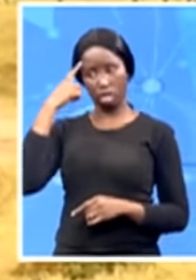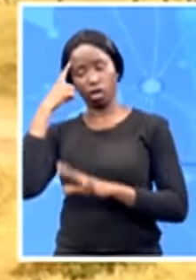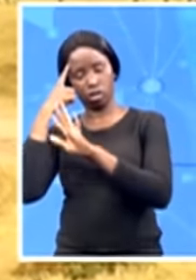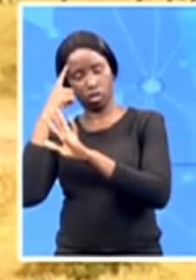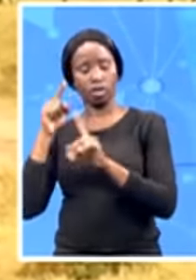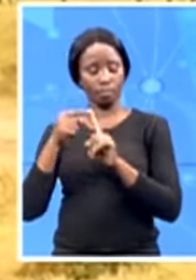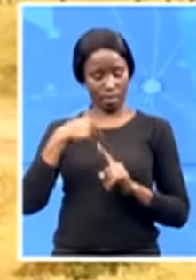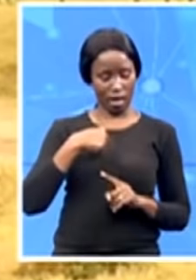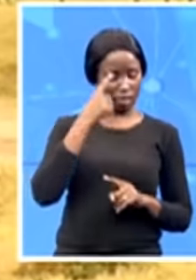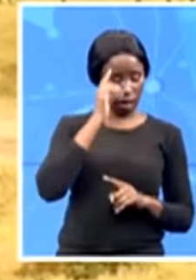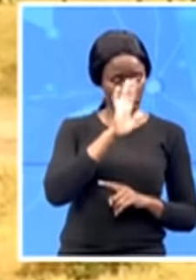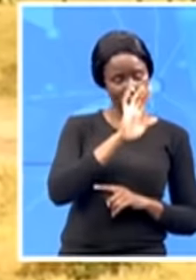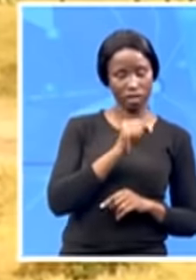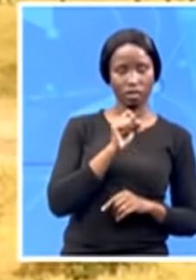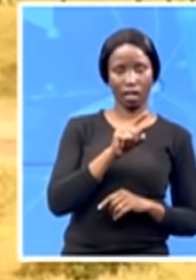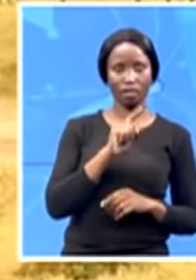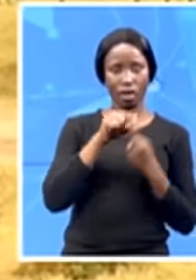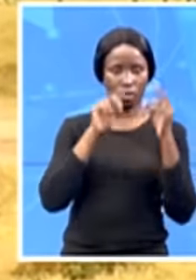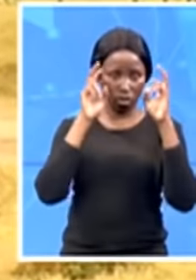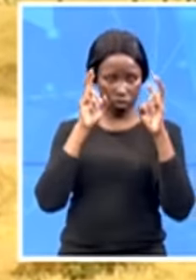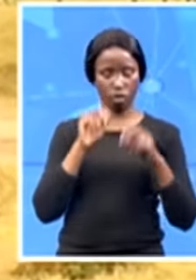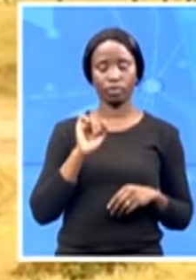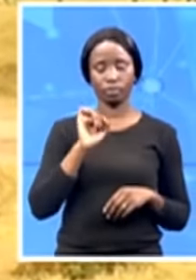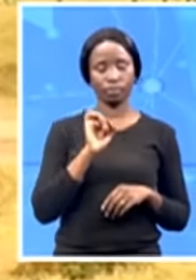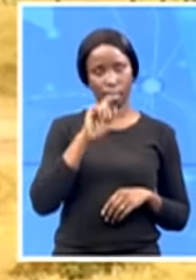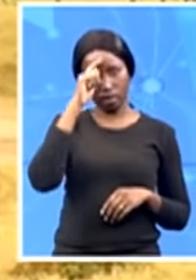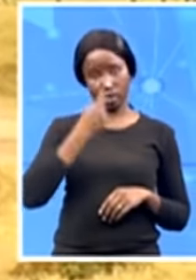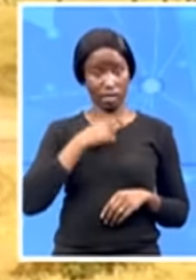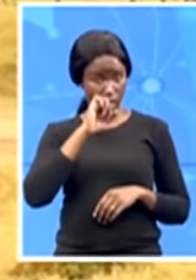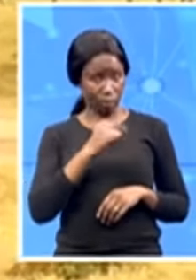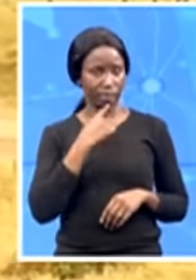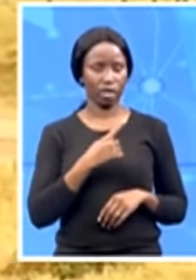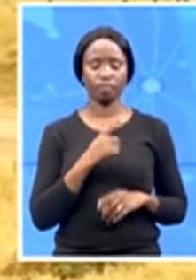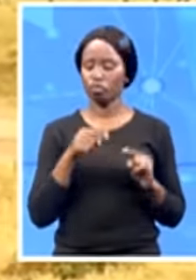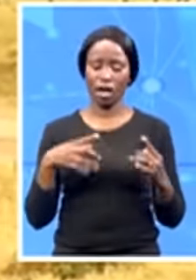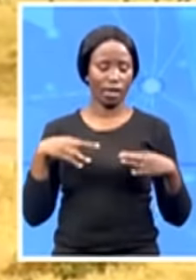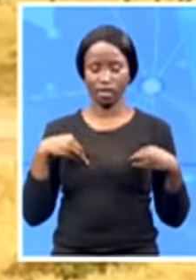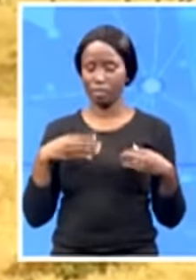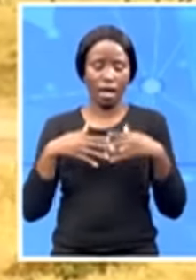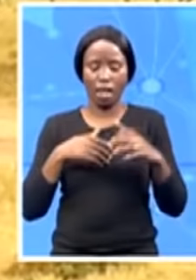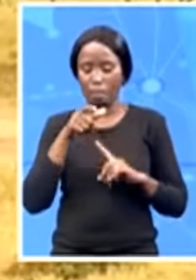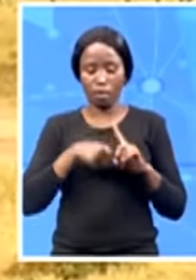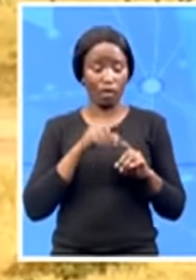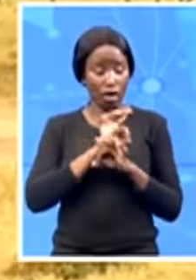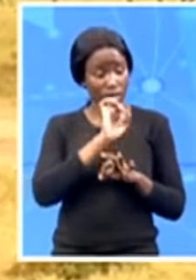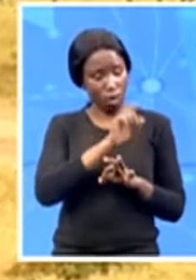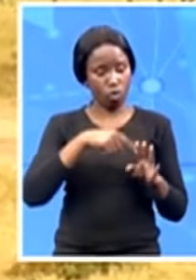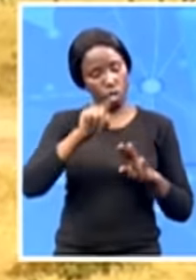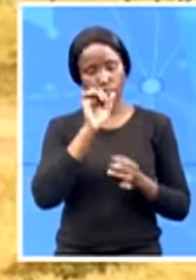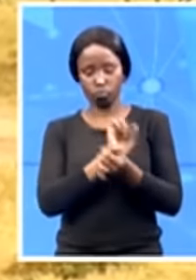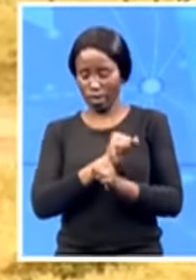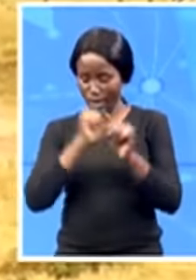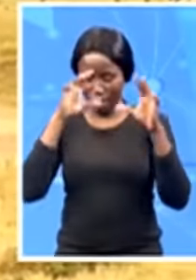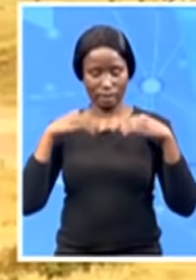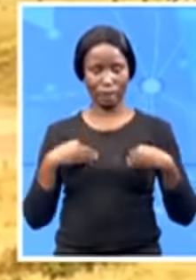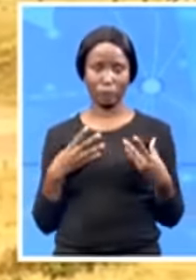Zuma's son, to say that he is not going to allow his father to go to prison, and whoever comes to the home